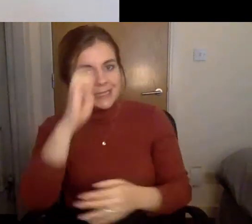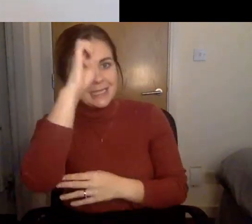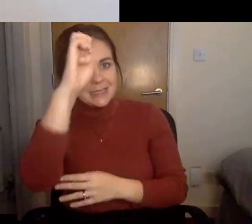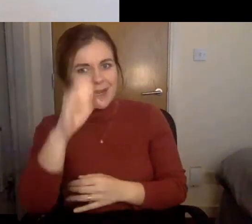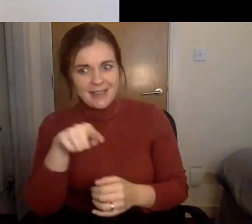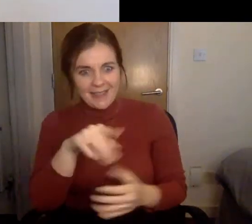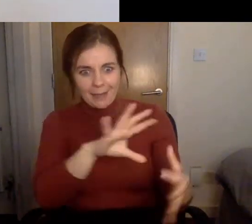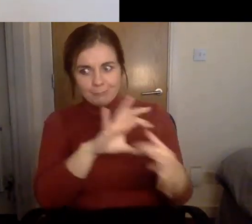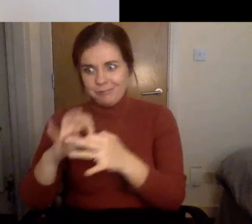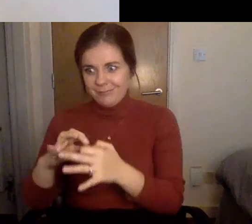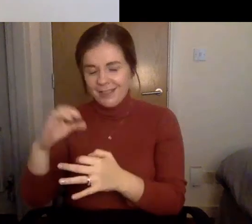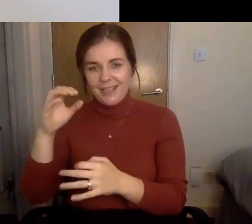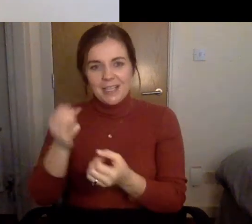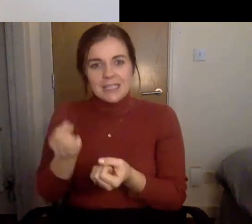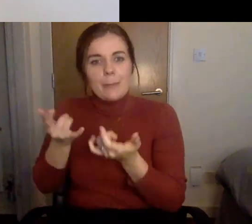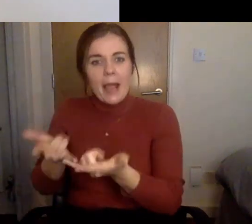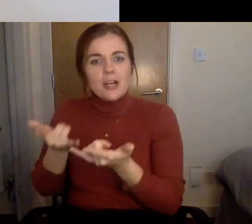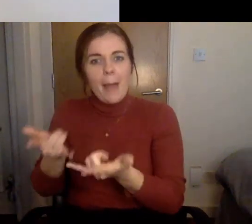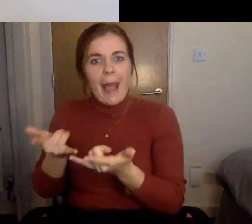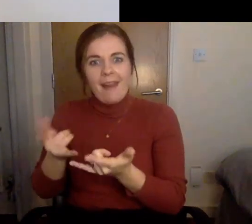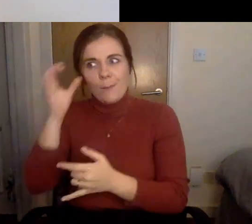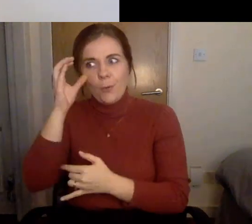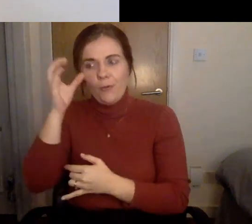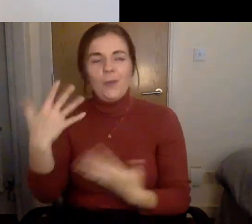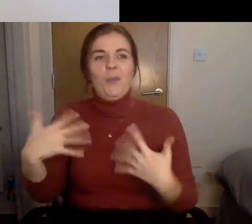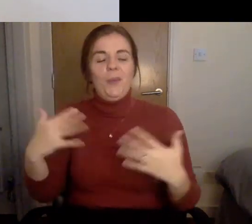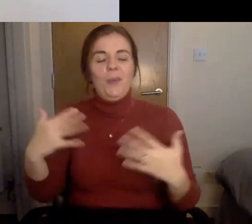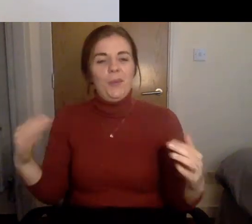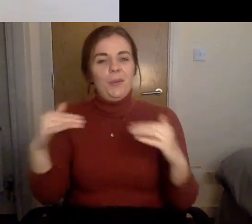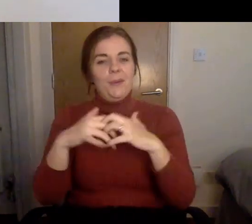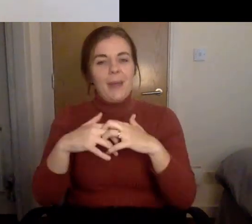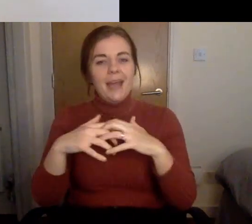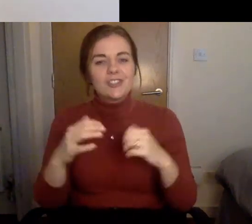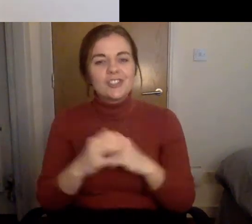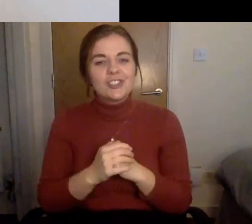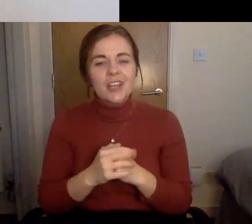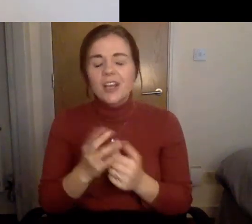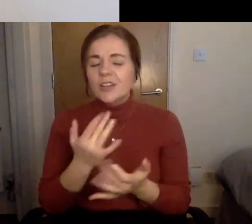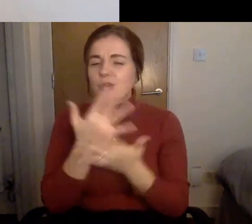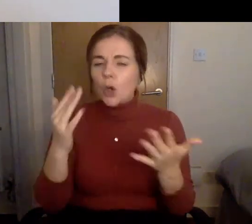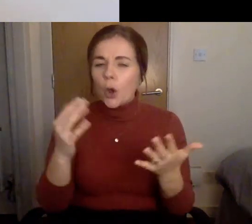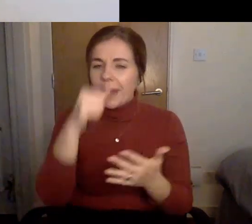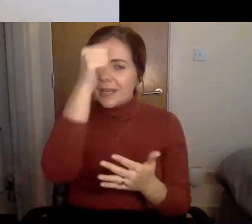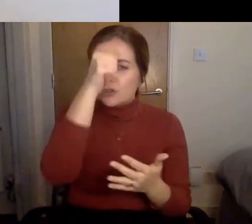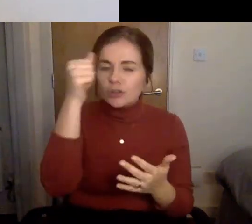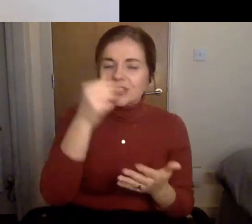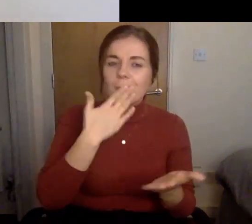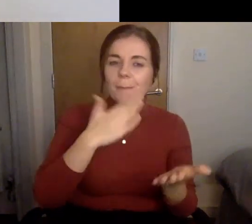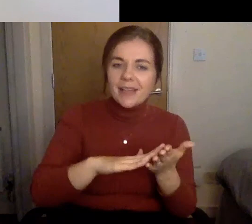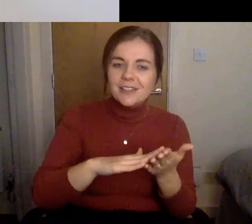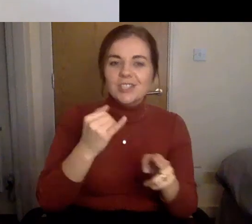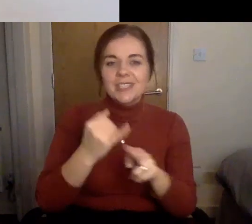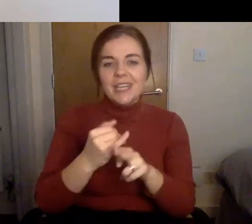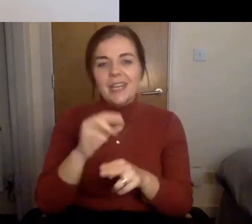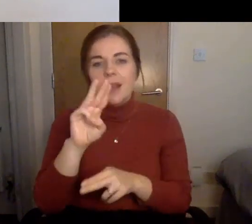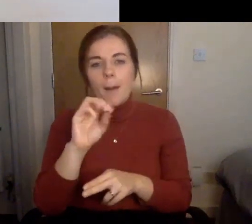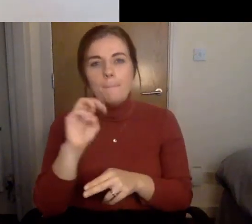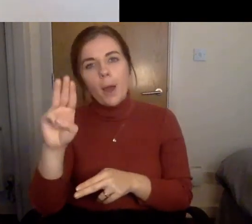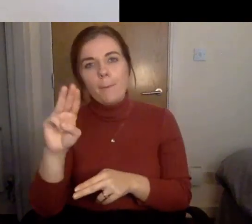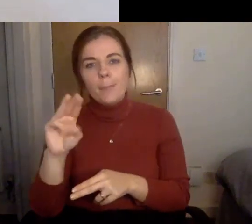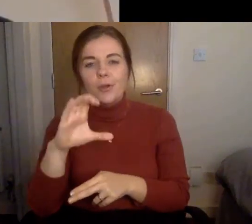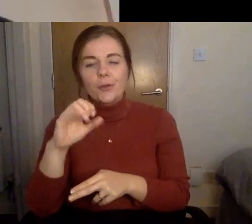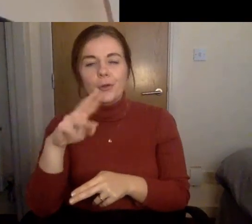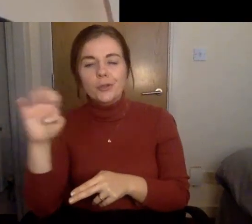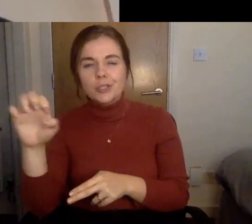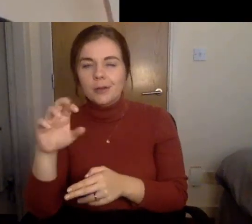helping them to see how kind of pop culture, you know, that there's so many Christian messages there. There's also so many crap messages, but there's